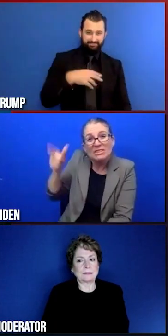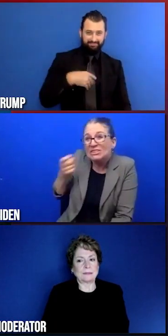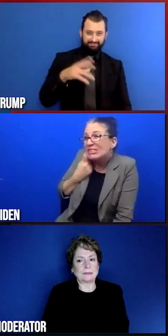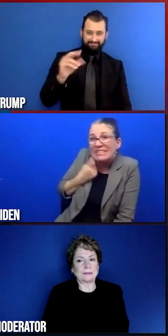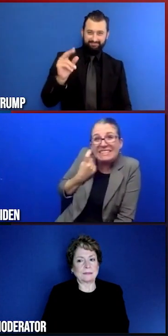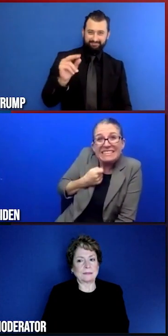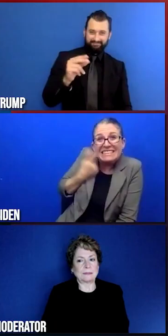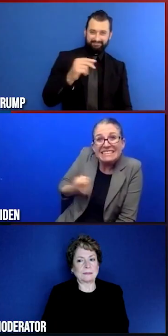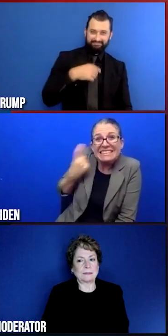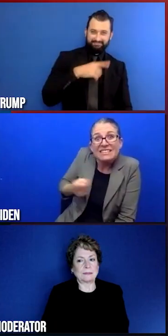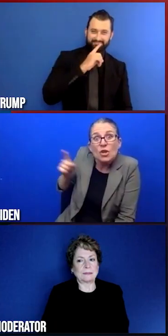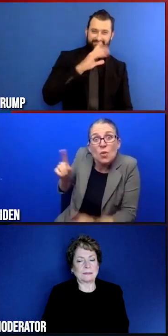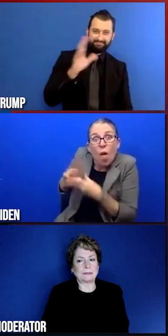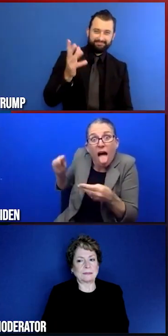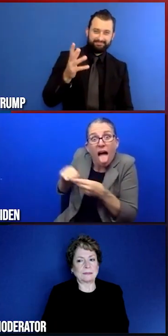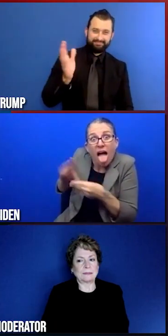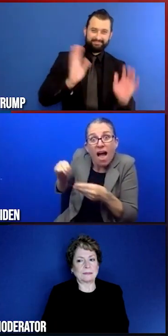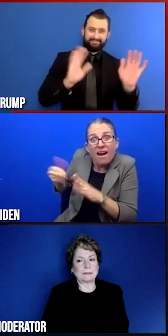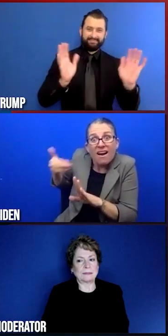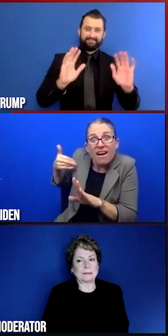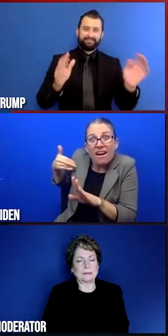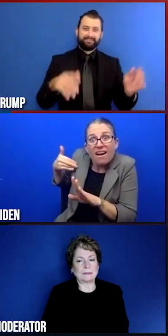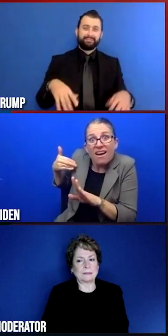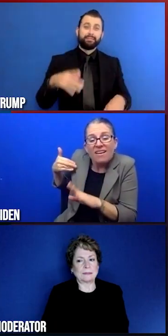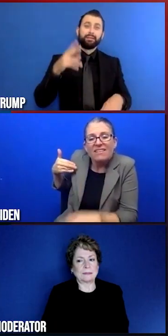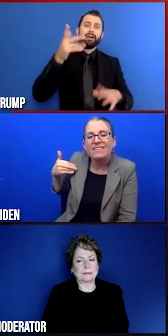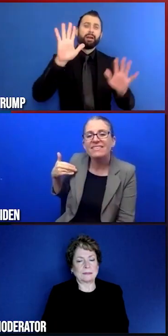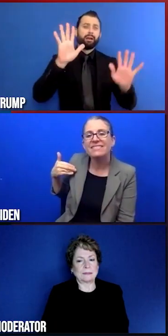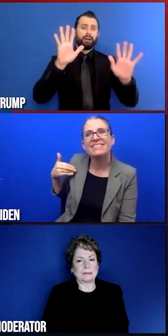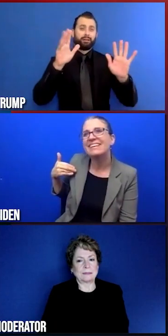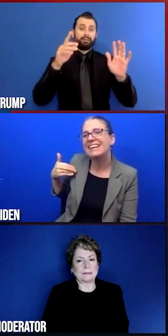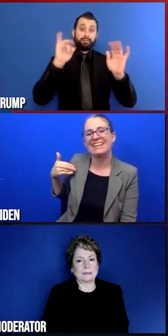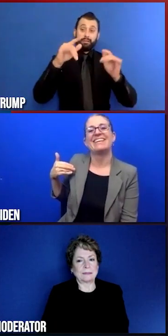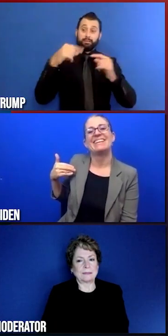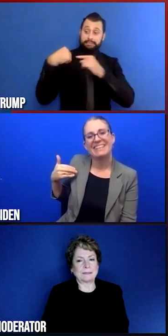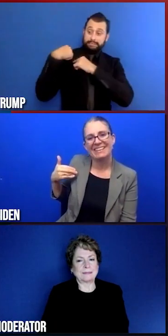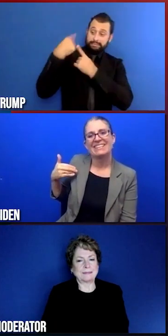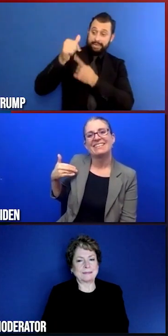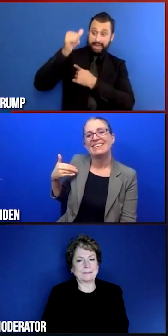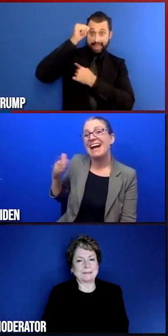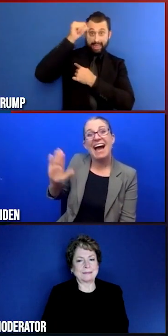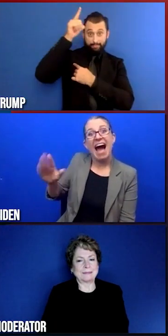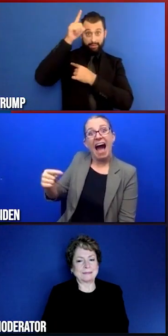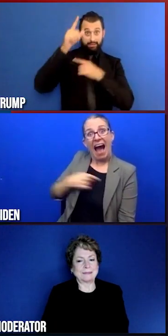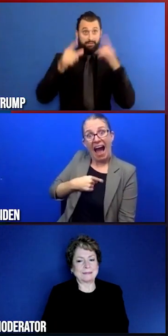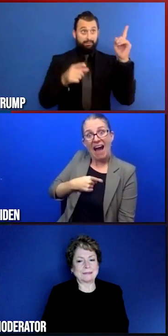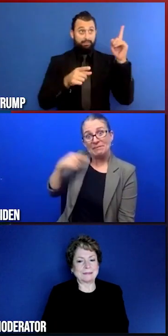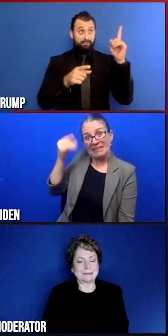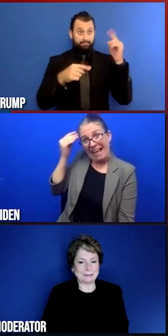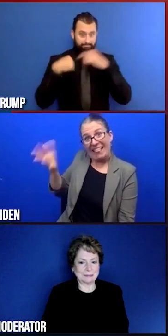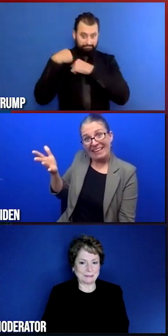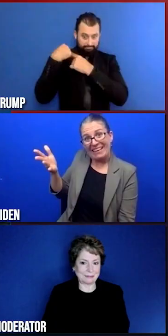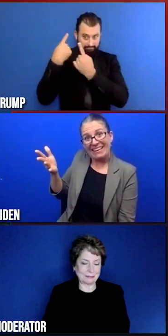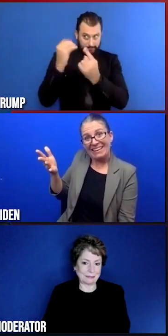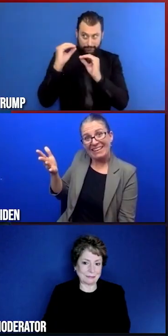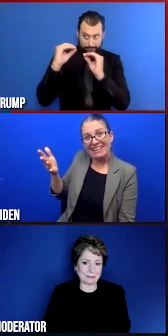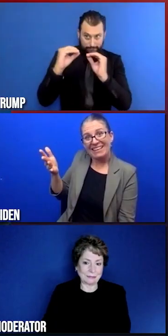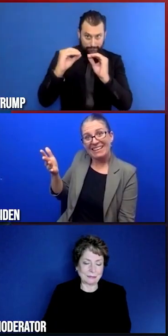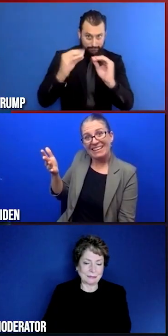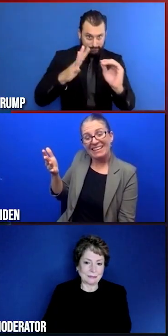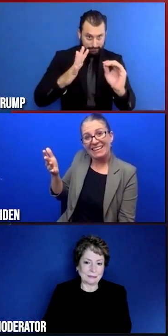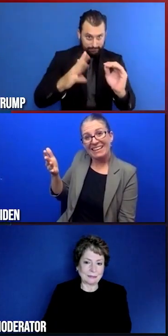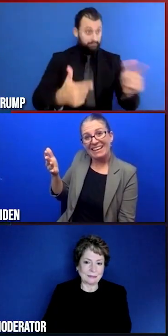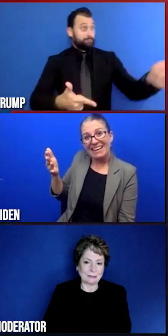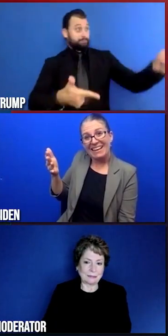Lincoln has anybody done what I've done for the black community. And I'm saying, I didn't say I'm Abraham Lincoln. I said not since